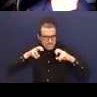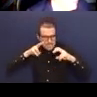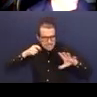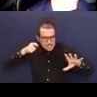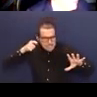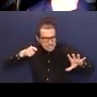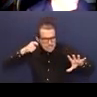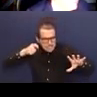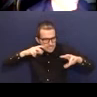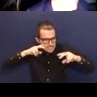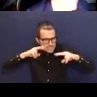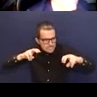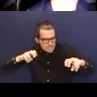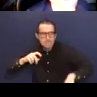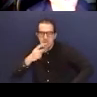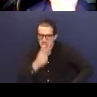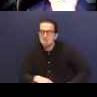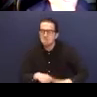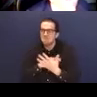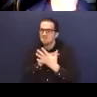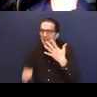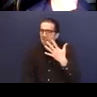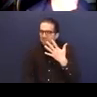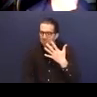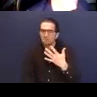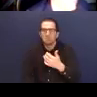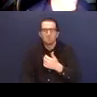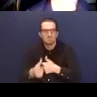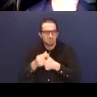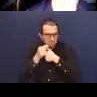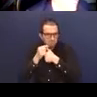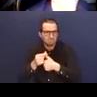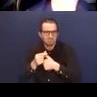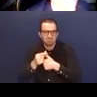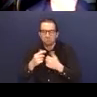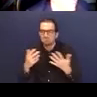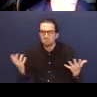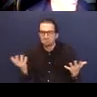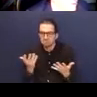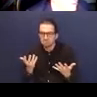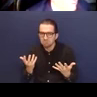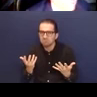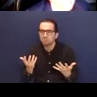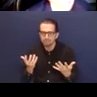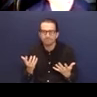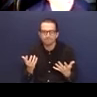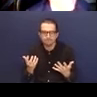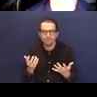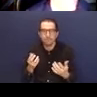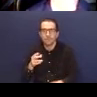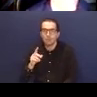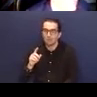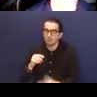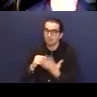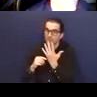some key statistics to help. So here are 5 top facts about disability in the UK and beyond. 1. In